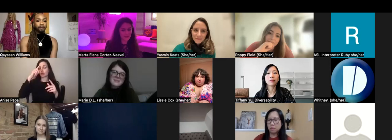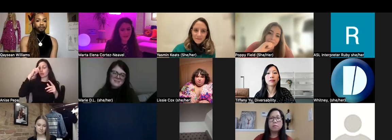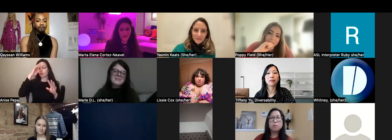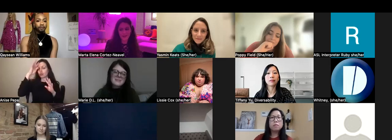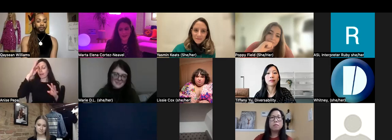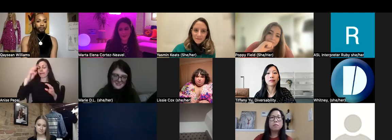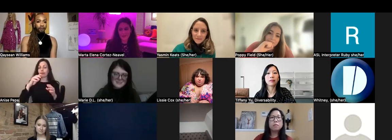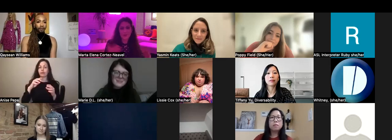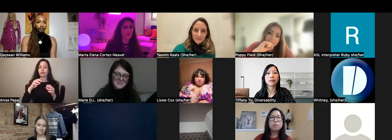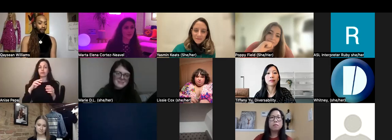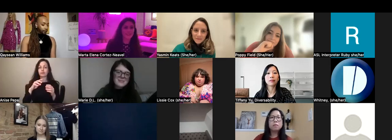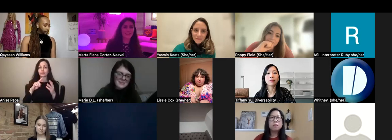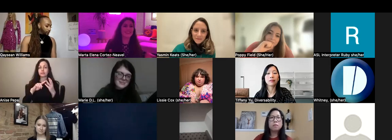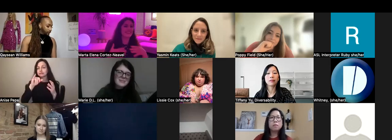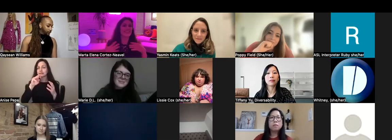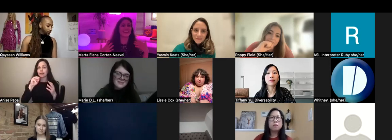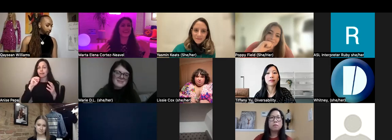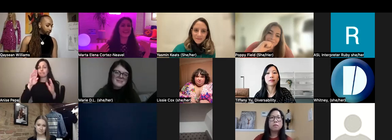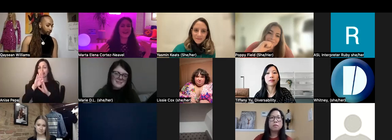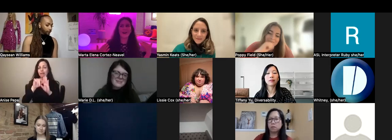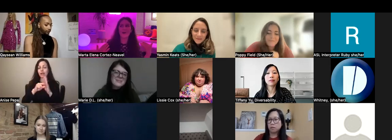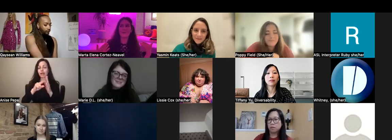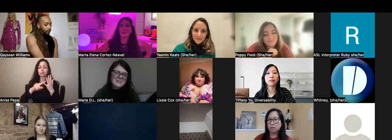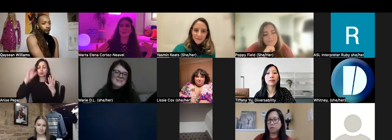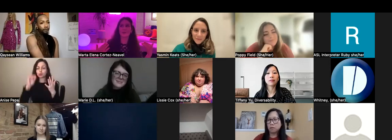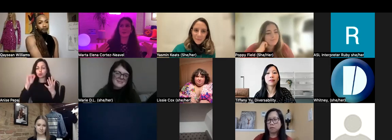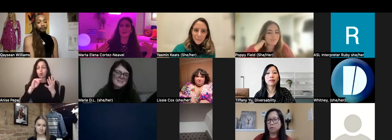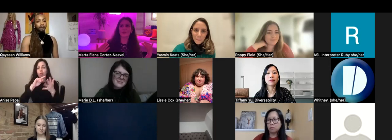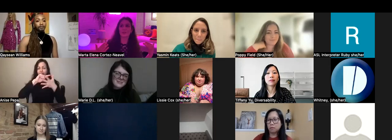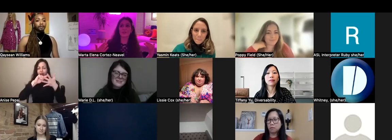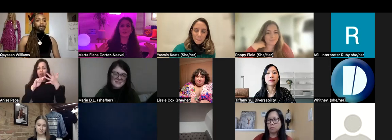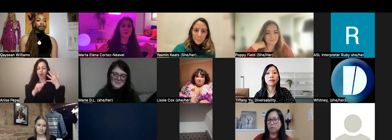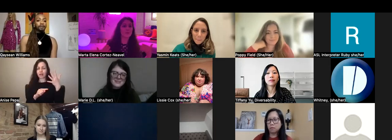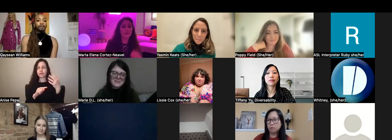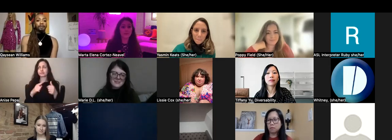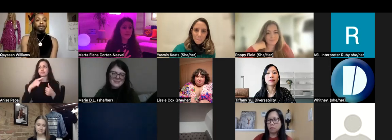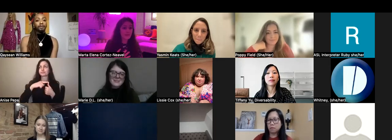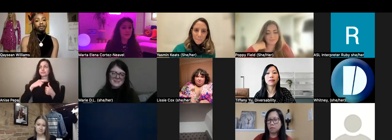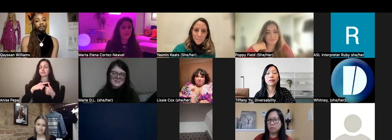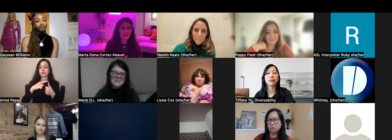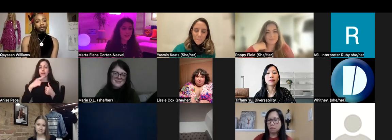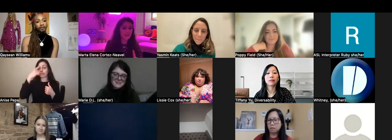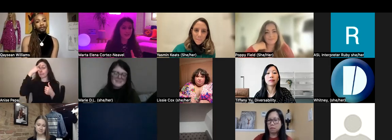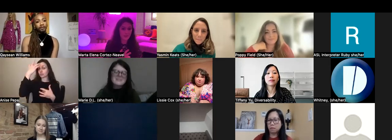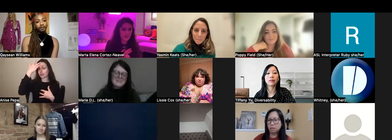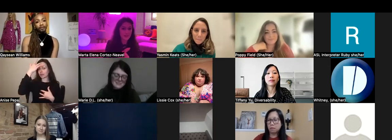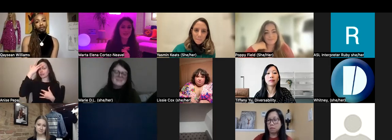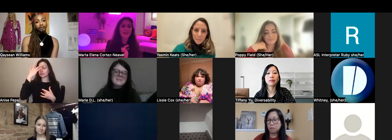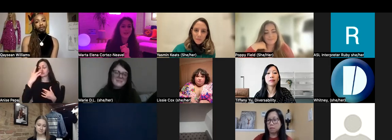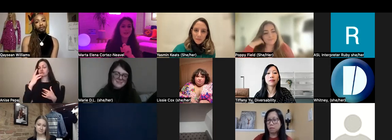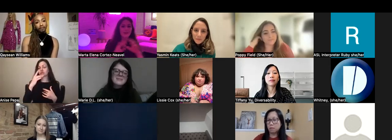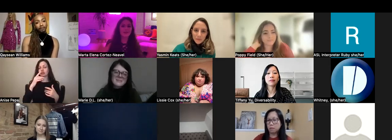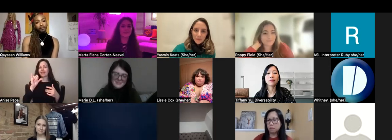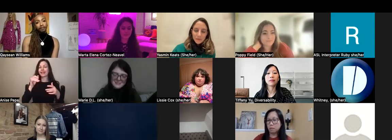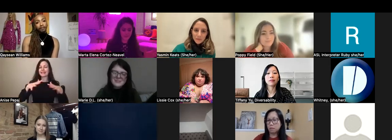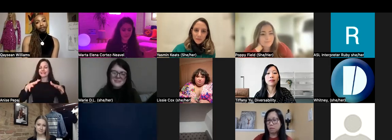background, short, like someone who deals with mental illness, so anxiety, depression,